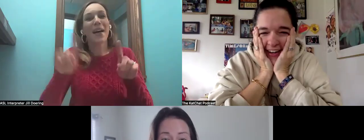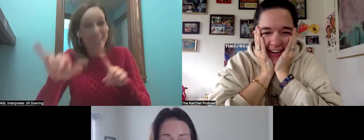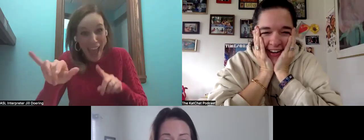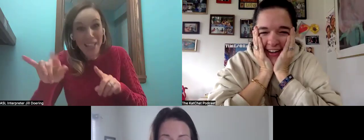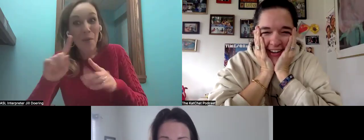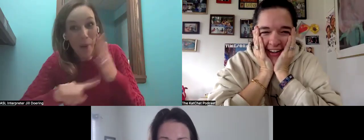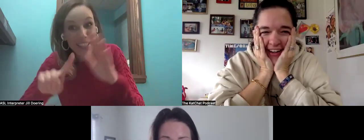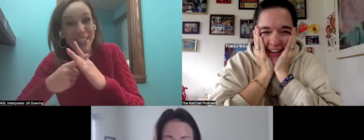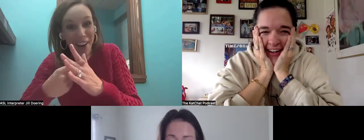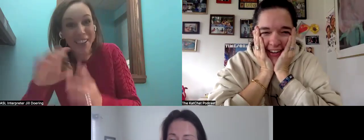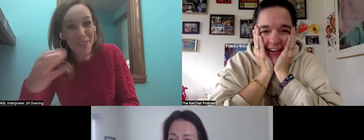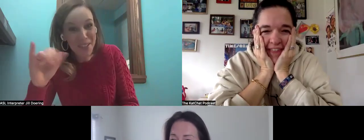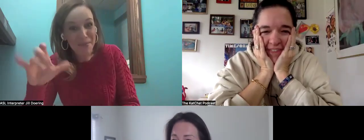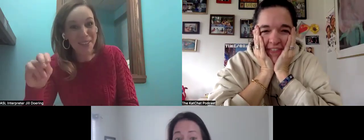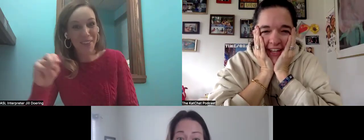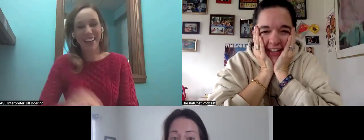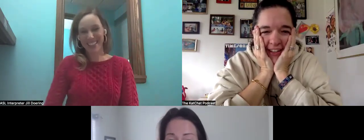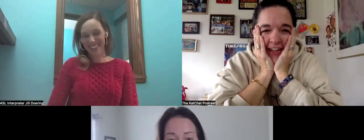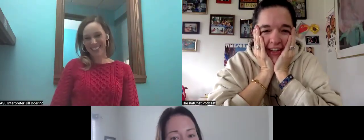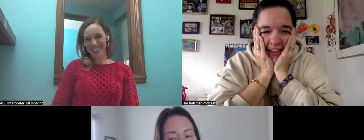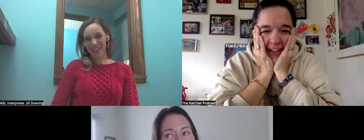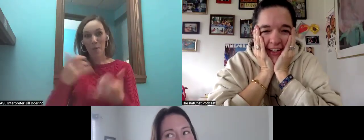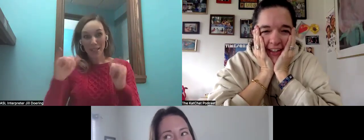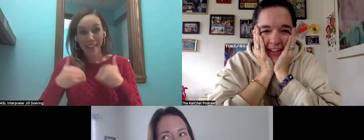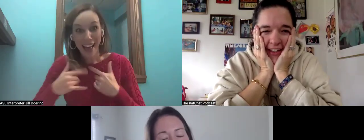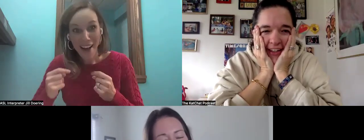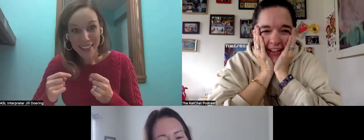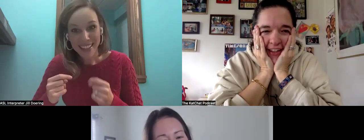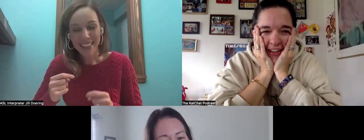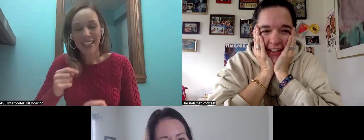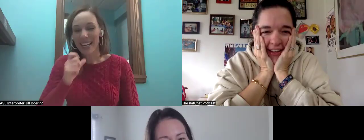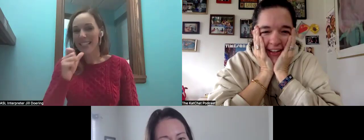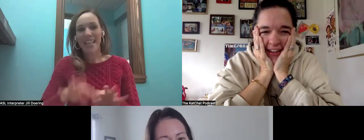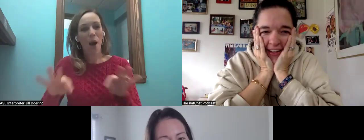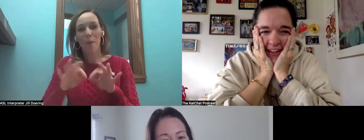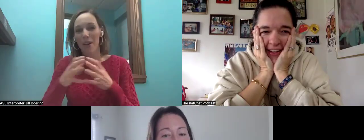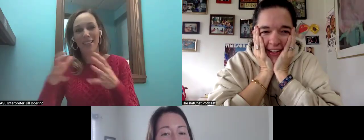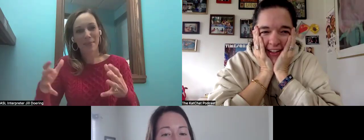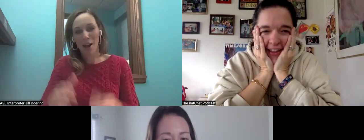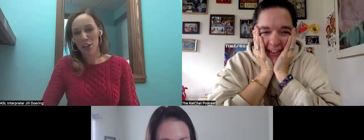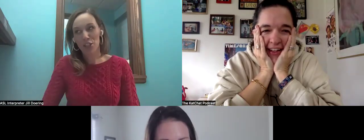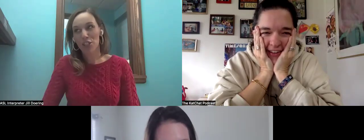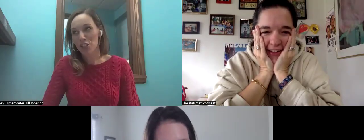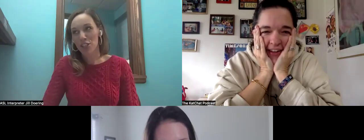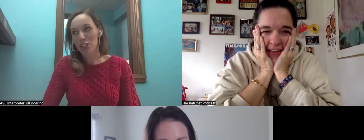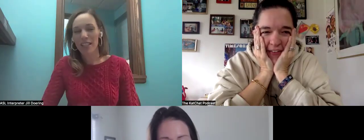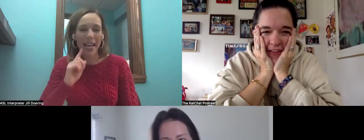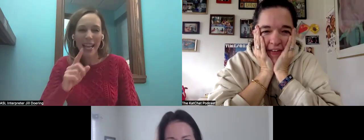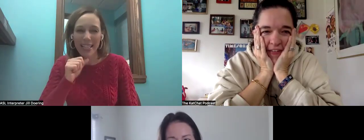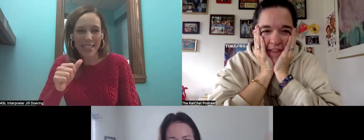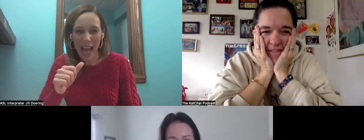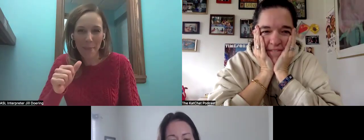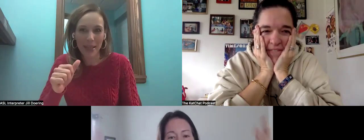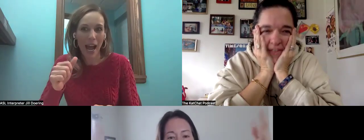started the Christmas coin. So we still have it. Now, it's not worth as much as I made it worth in the book because I thought,